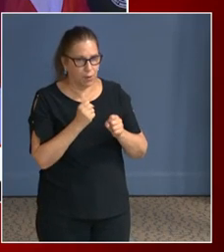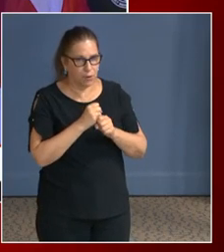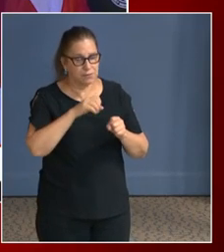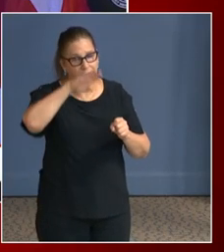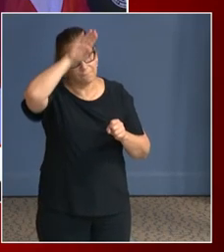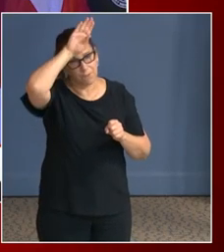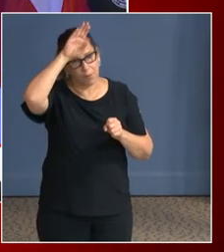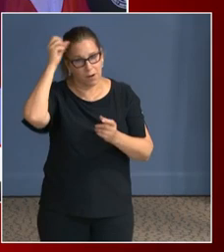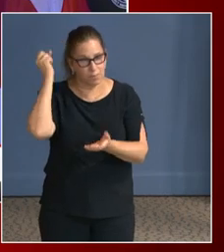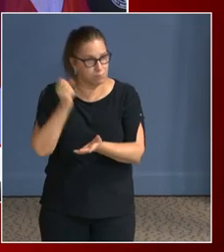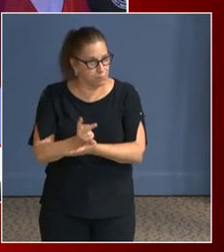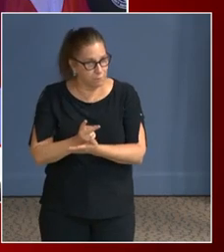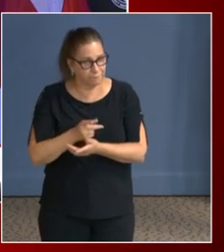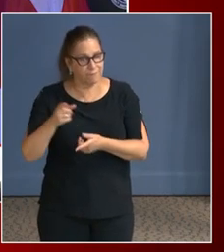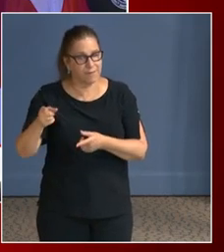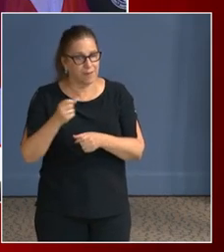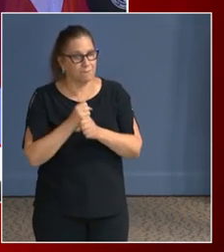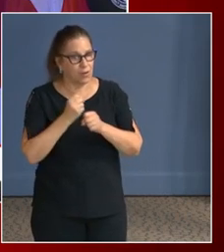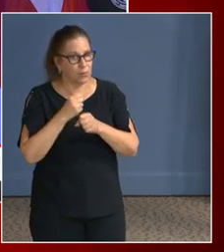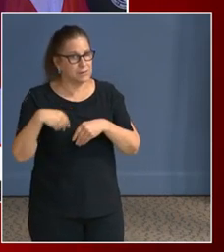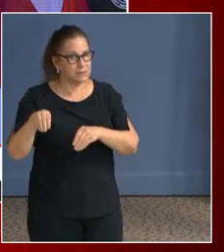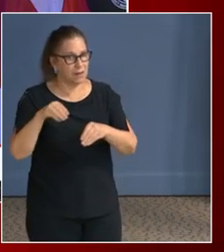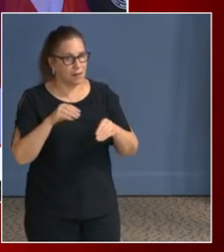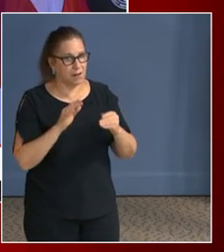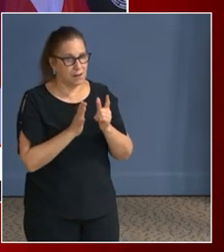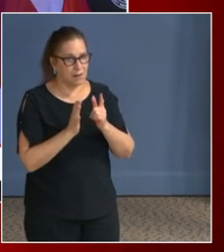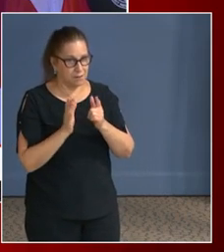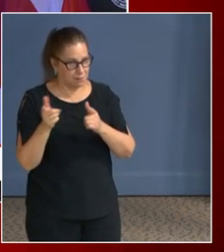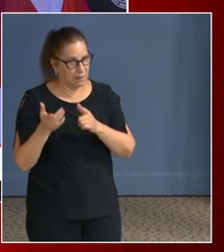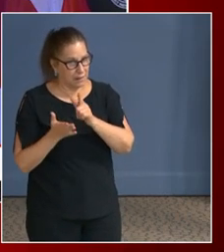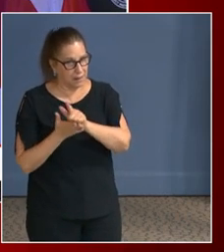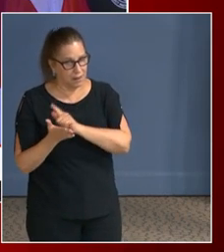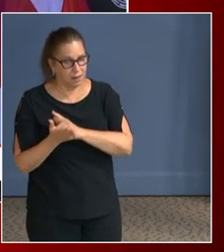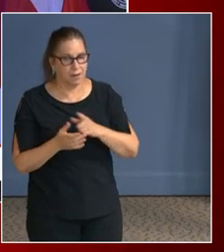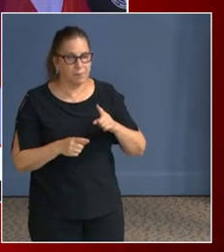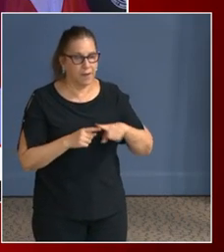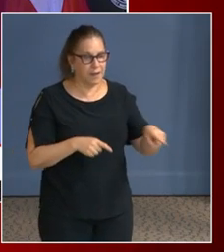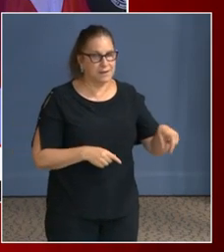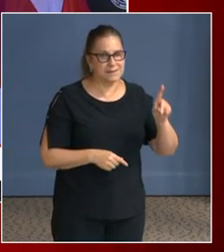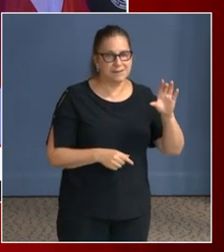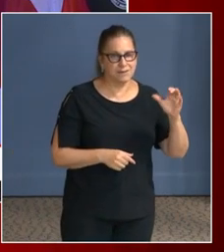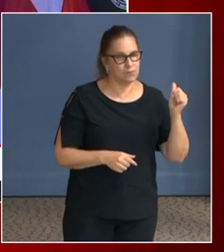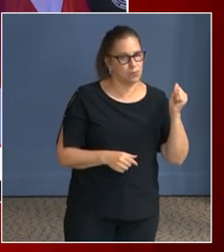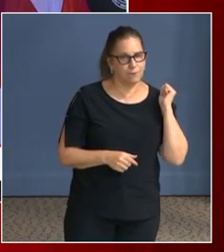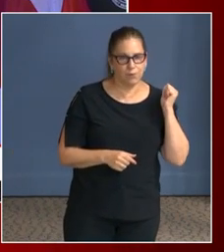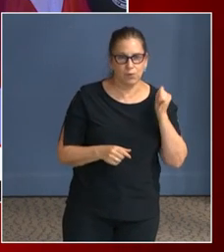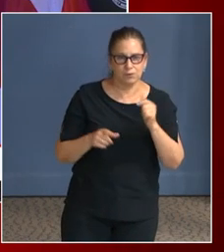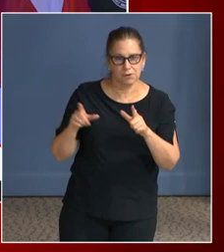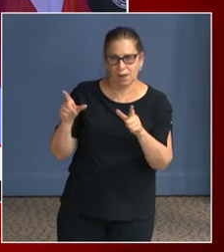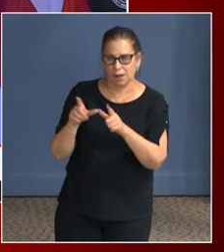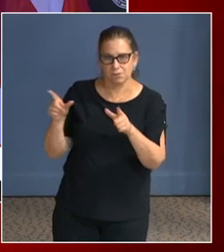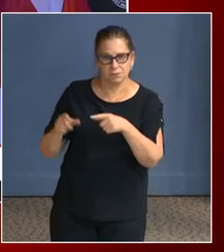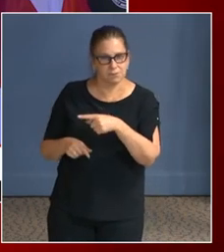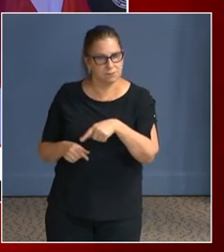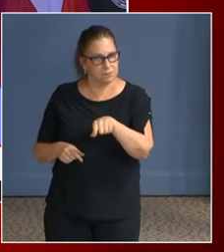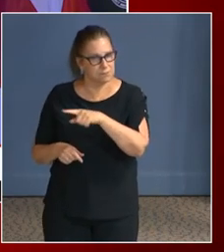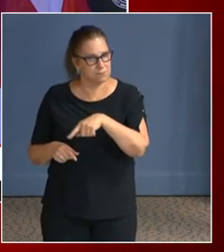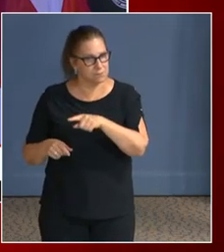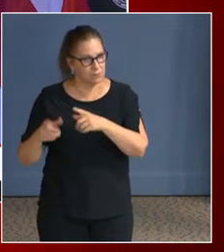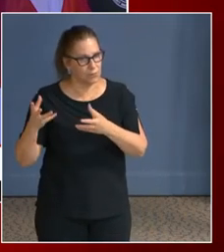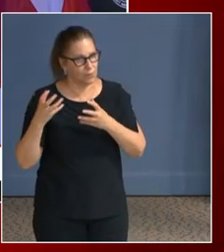because the city will not license some 27 vendors to sell it. So if you're saying on the one